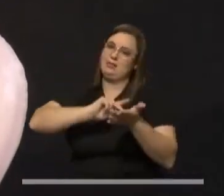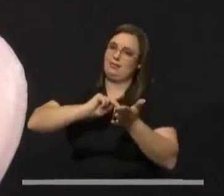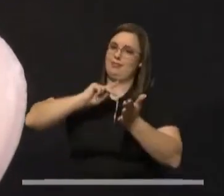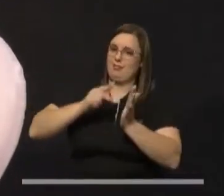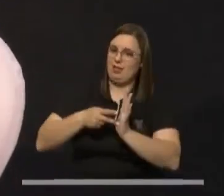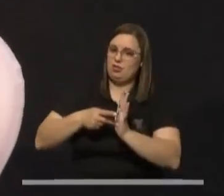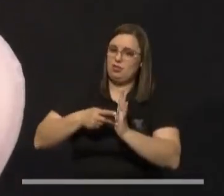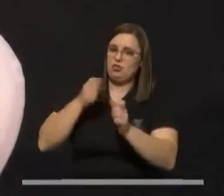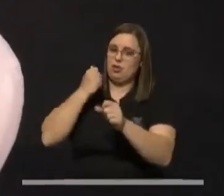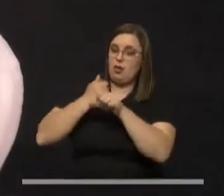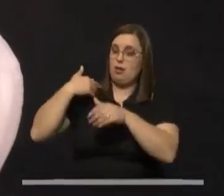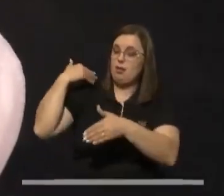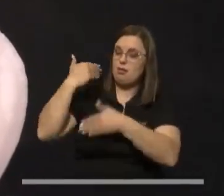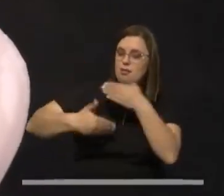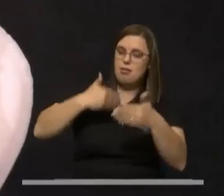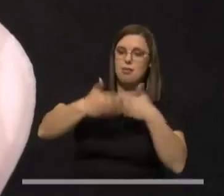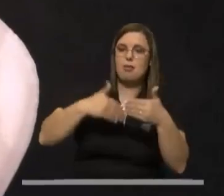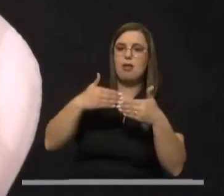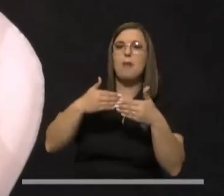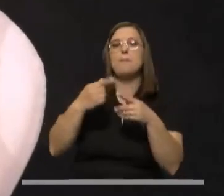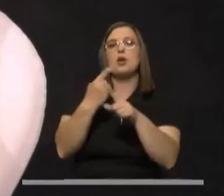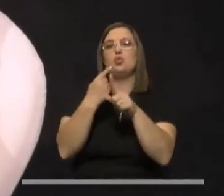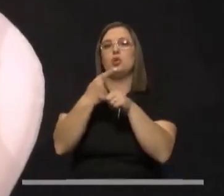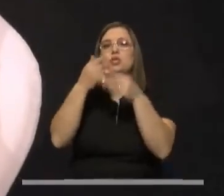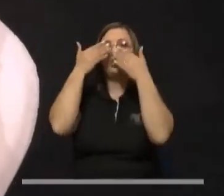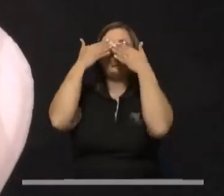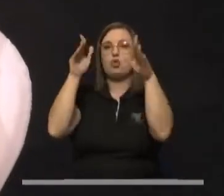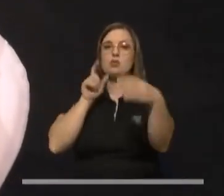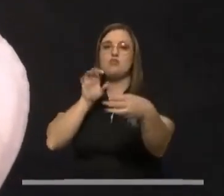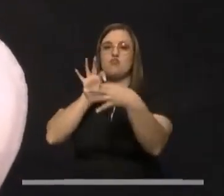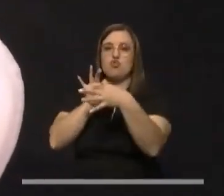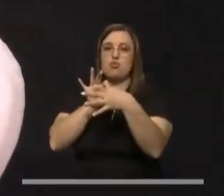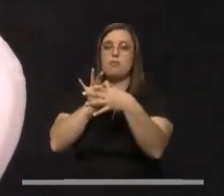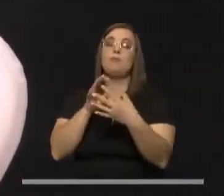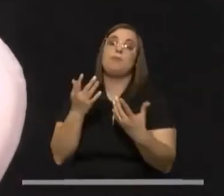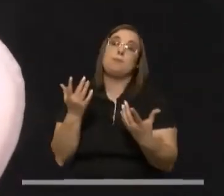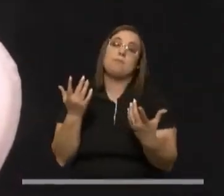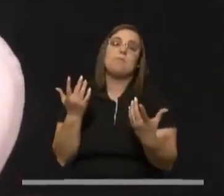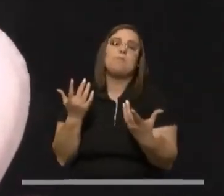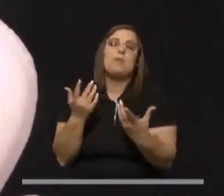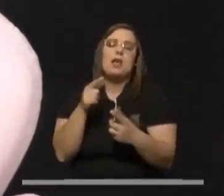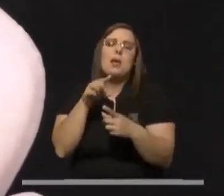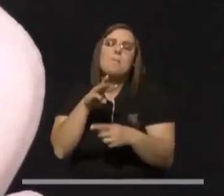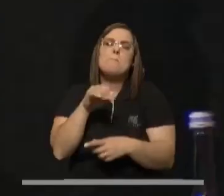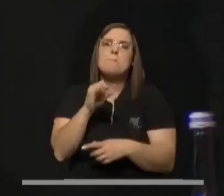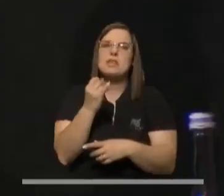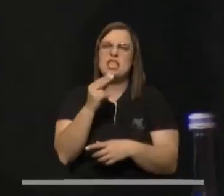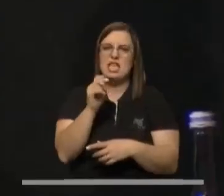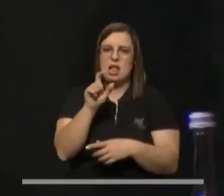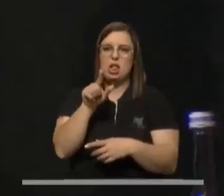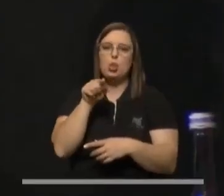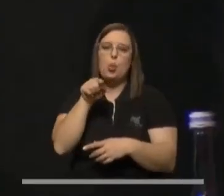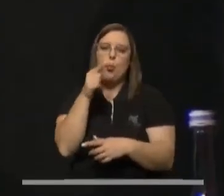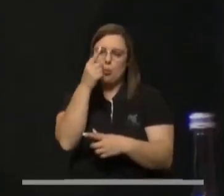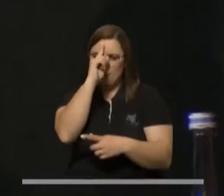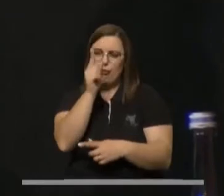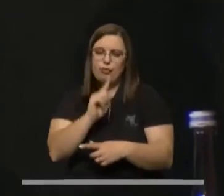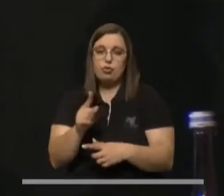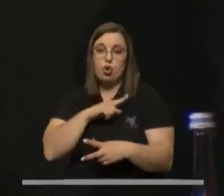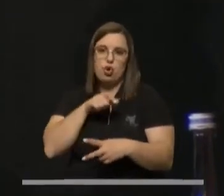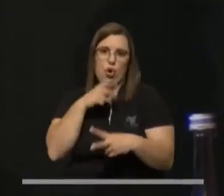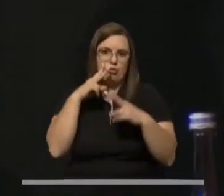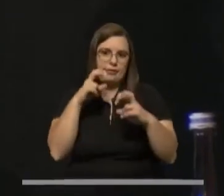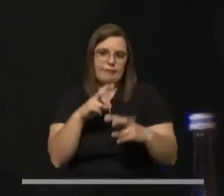way. Meaning technology would be work for democracy. So, Miguel,